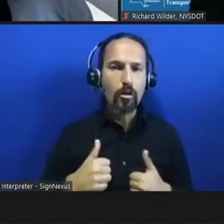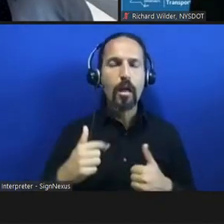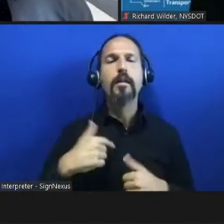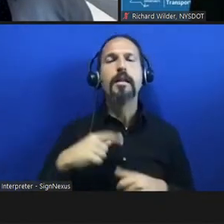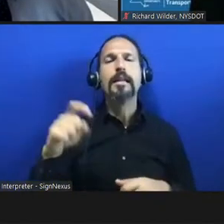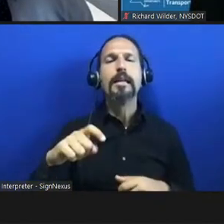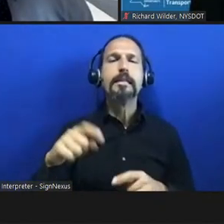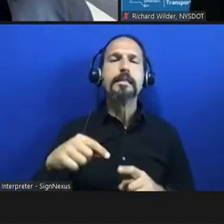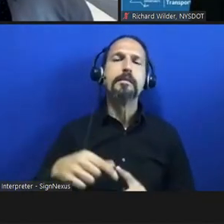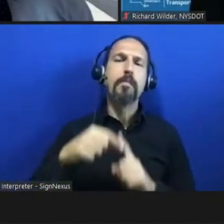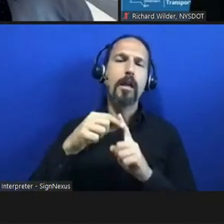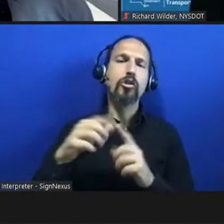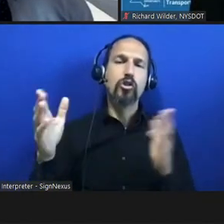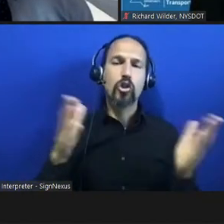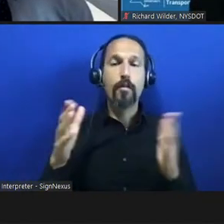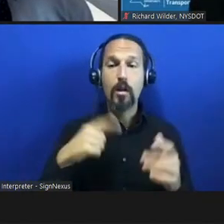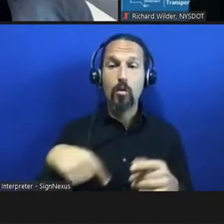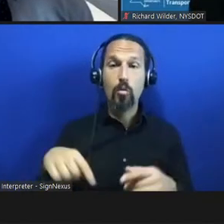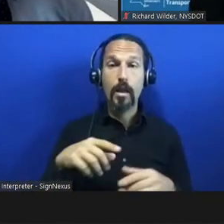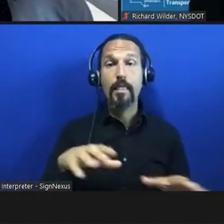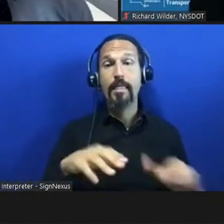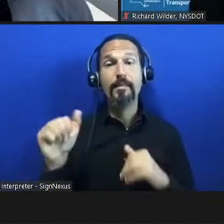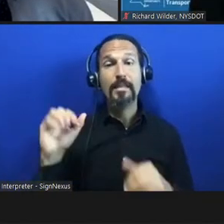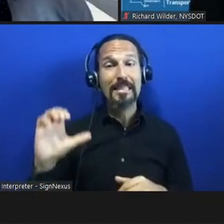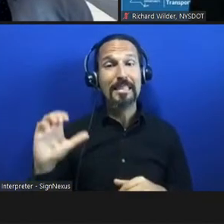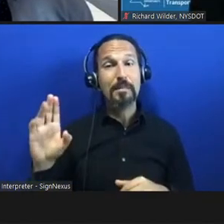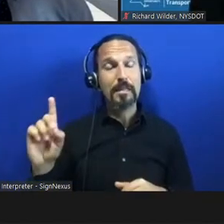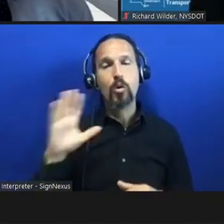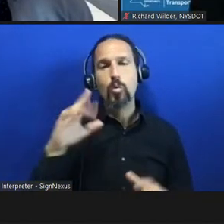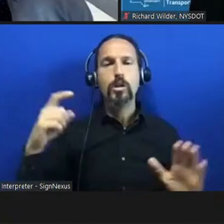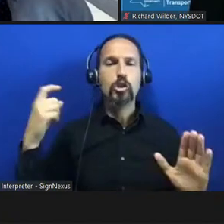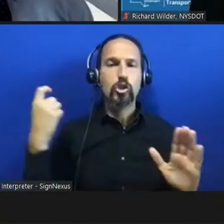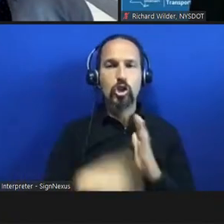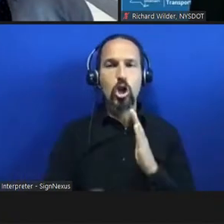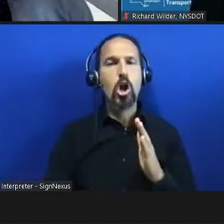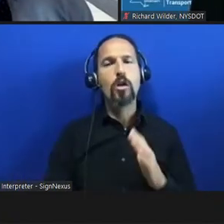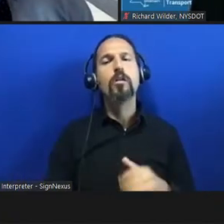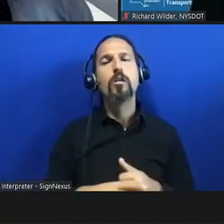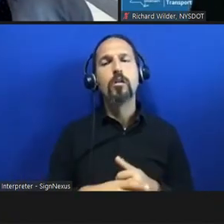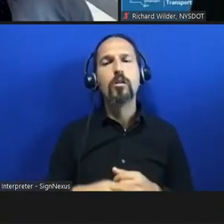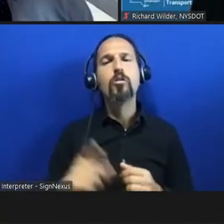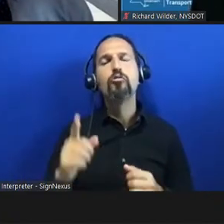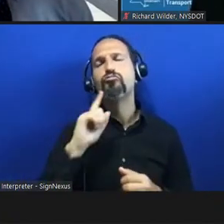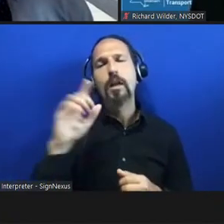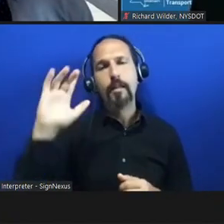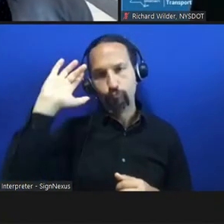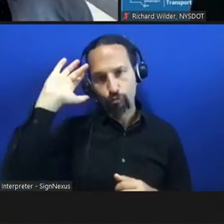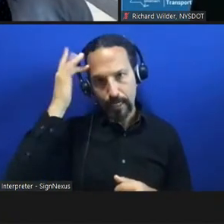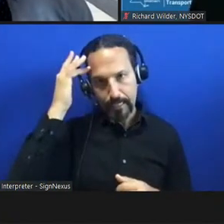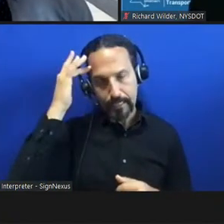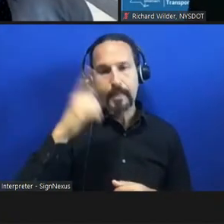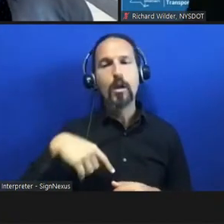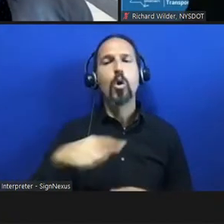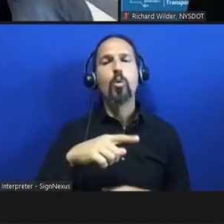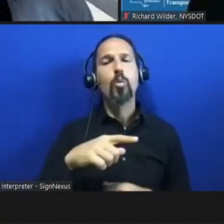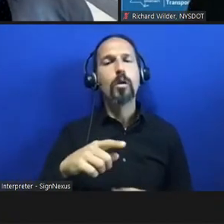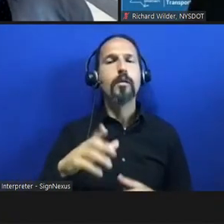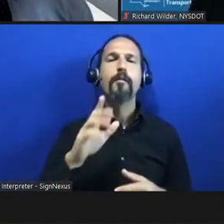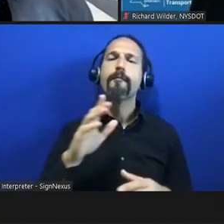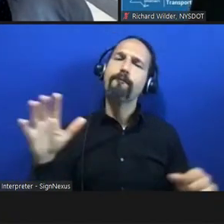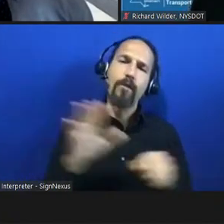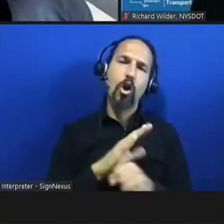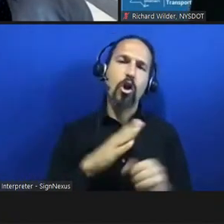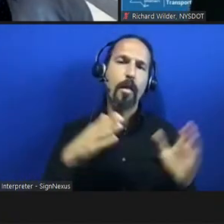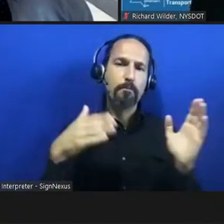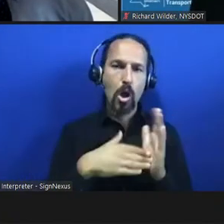special services and the second we leave the CBD we're going to be charged it's really ridiculous and and we are completely opposed